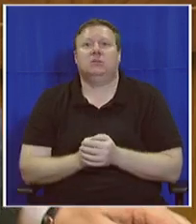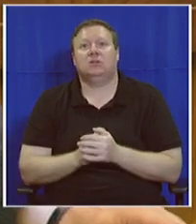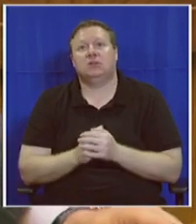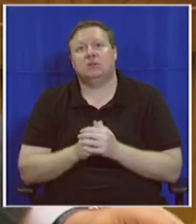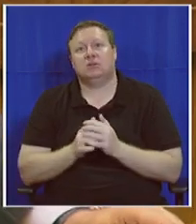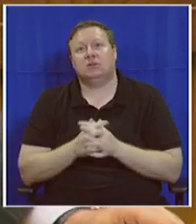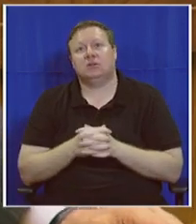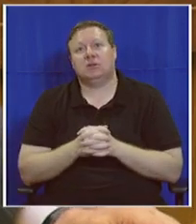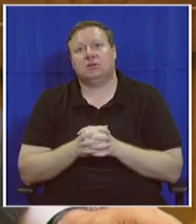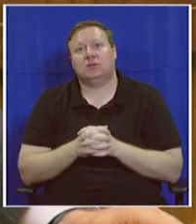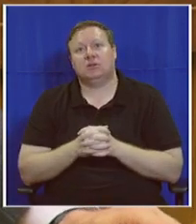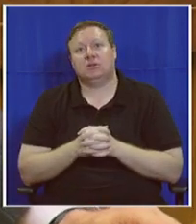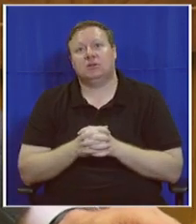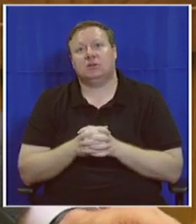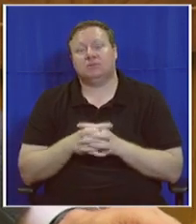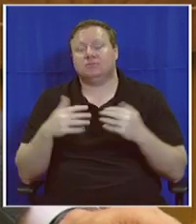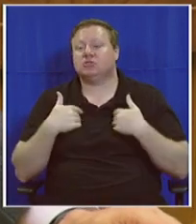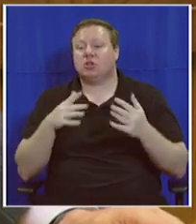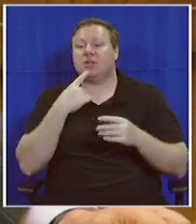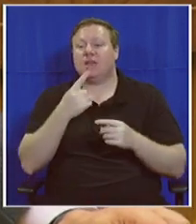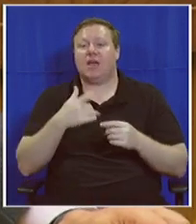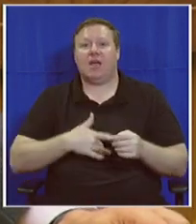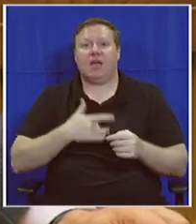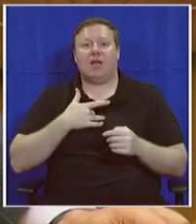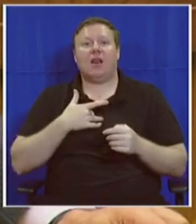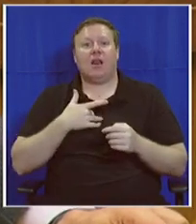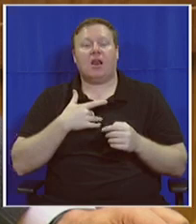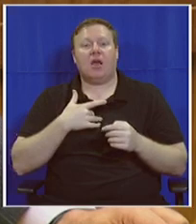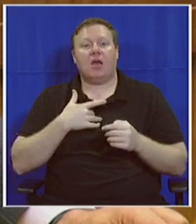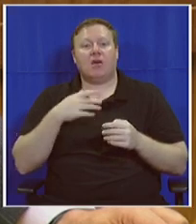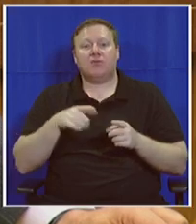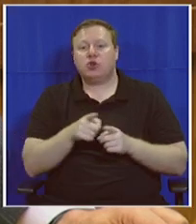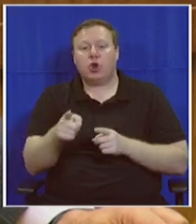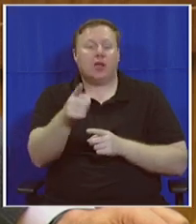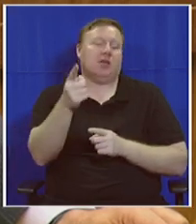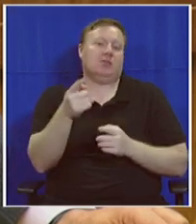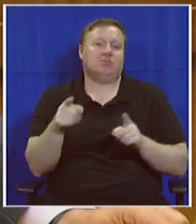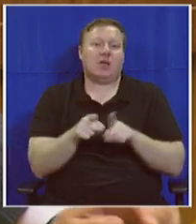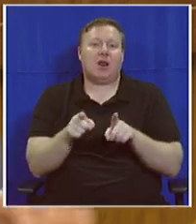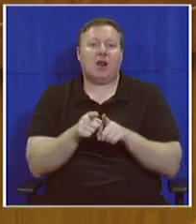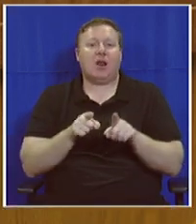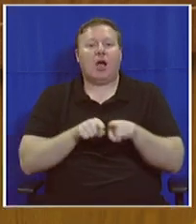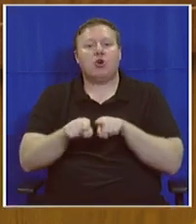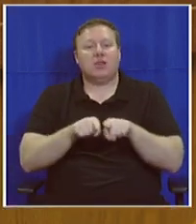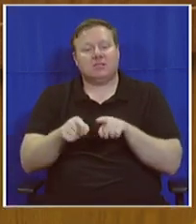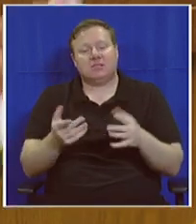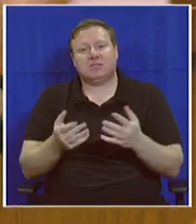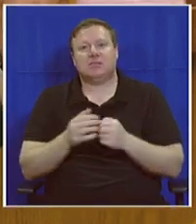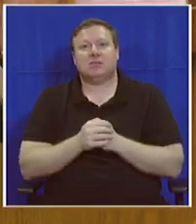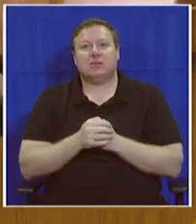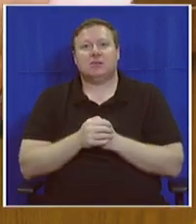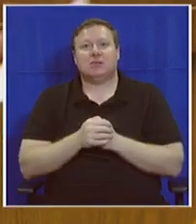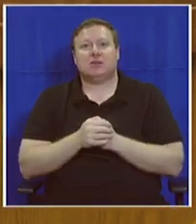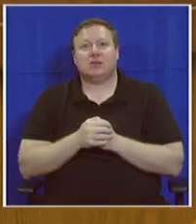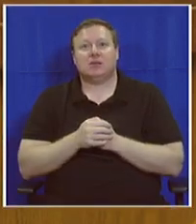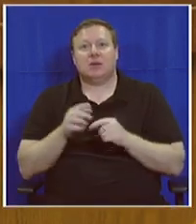I've started off by saying that life is a journey. It's almost like a race. And then it's quite appropriate that on this obituary